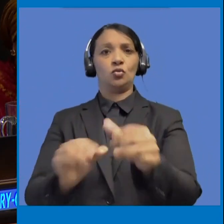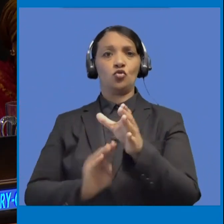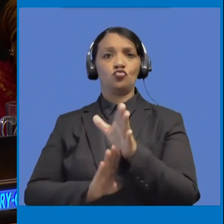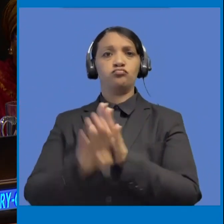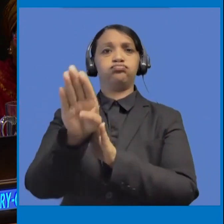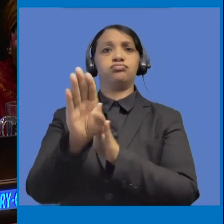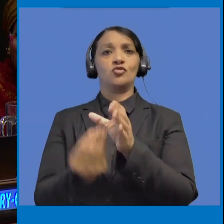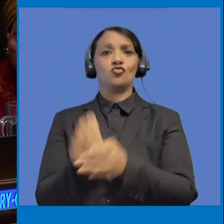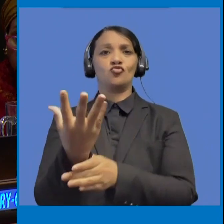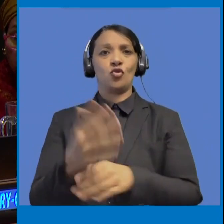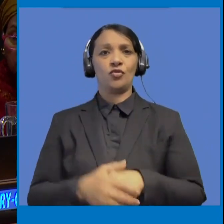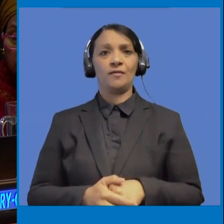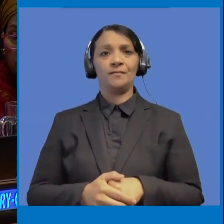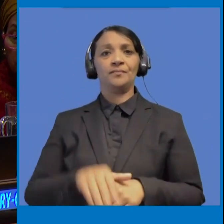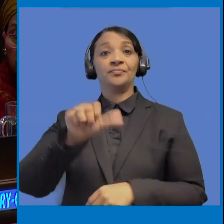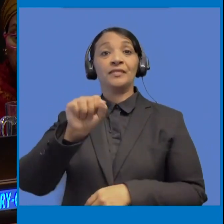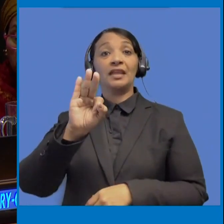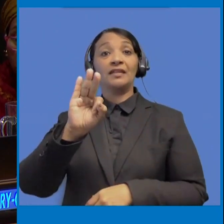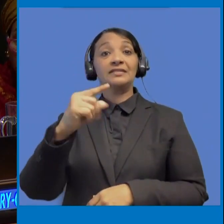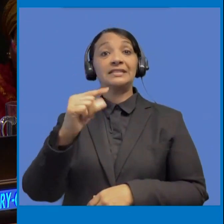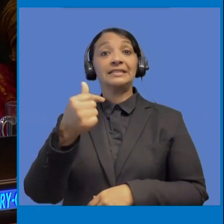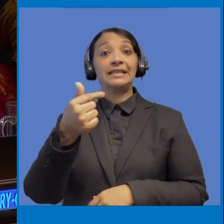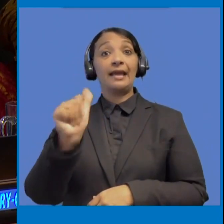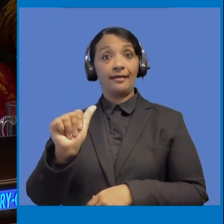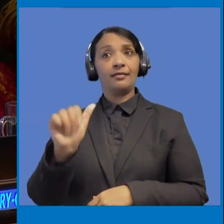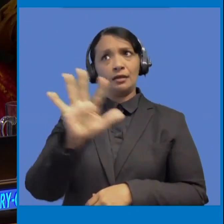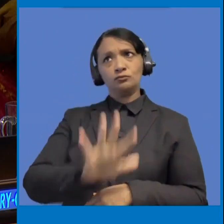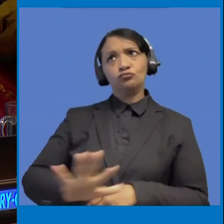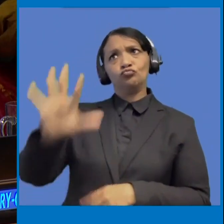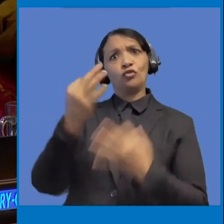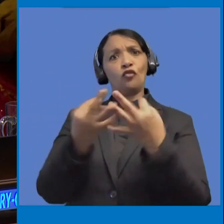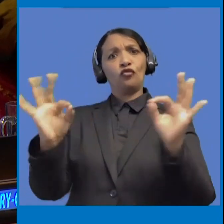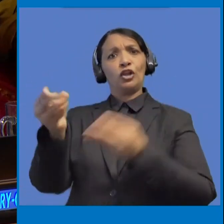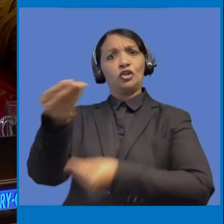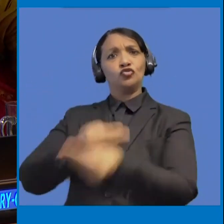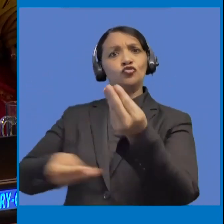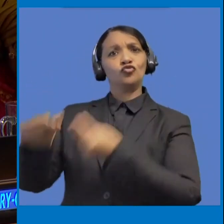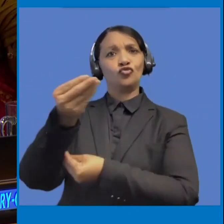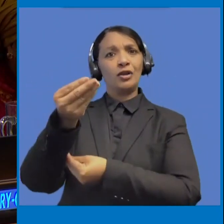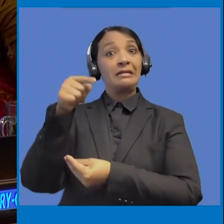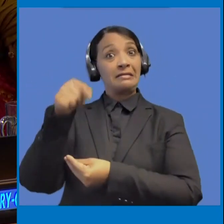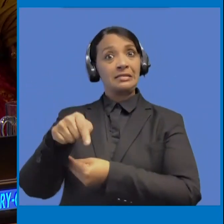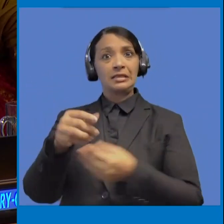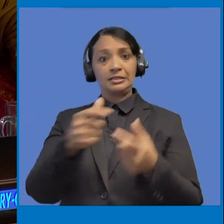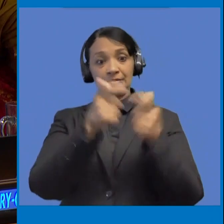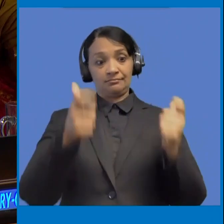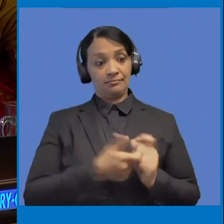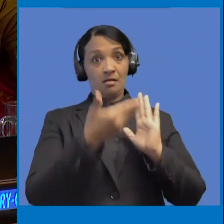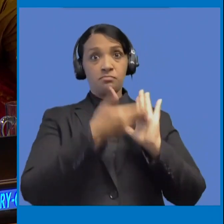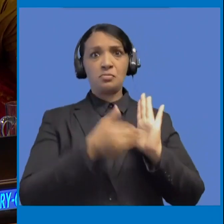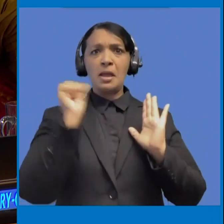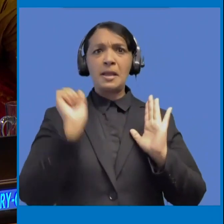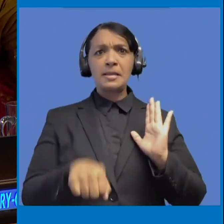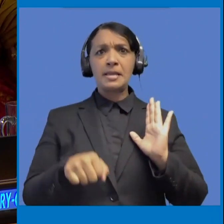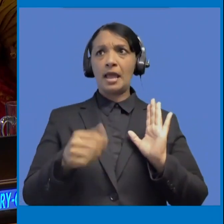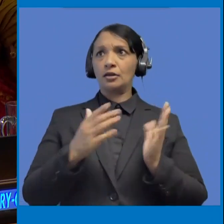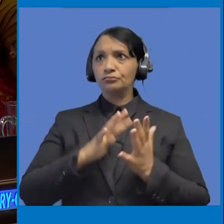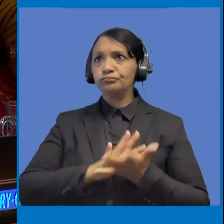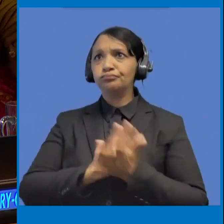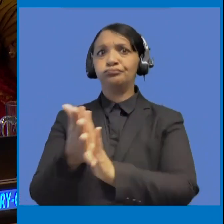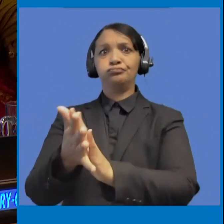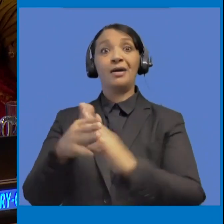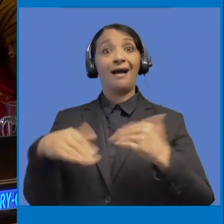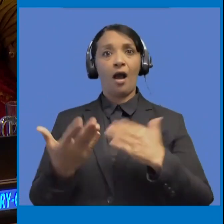Trade Area is set to be an engine of that growth. Its full implementation could generate income gains of up to 9%